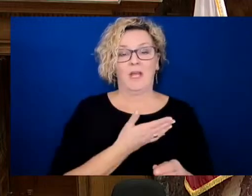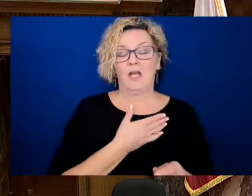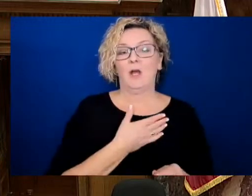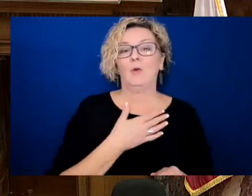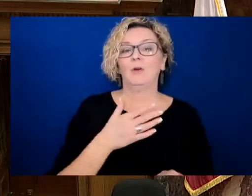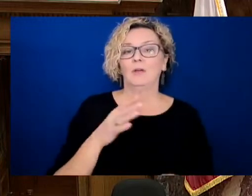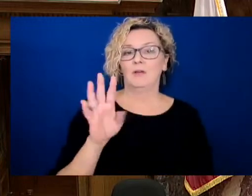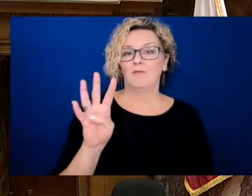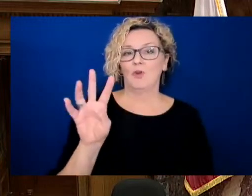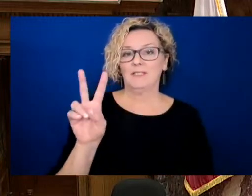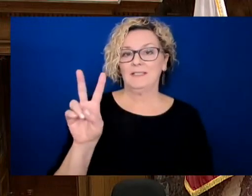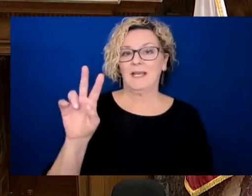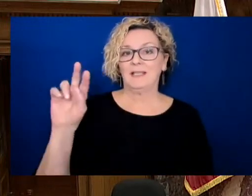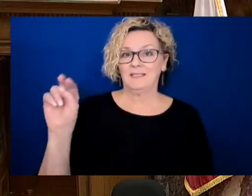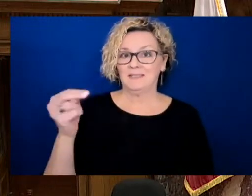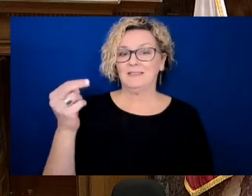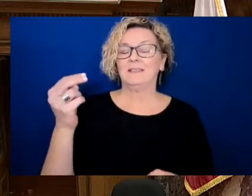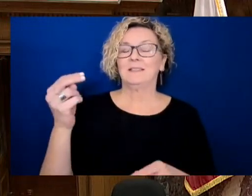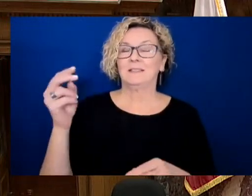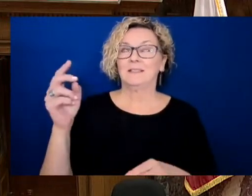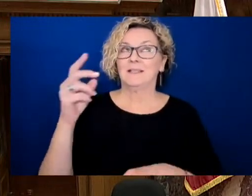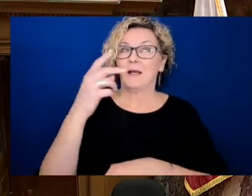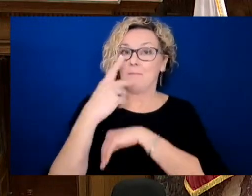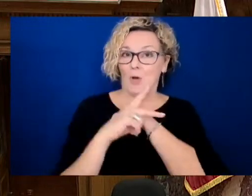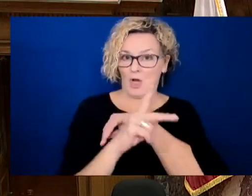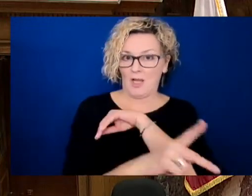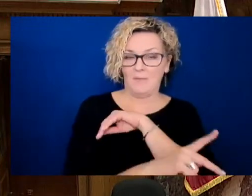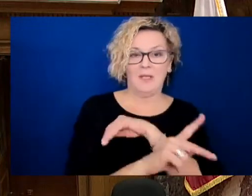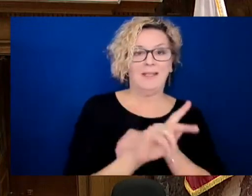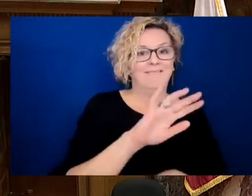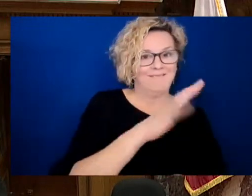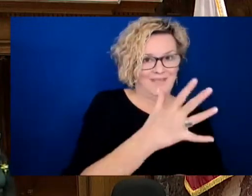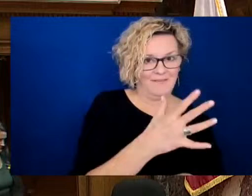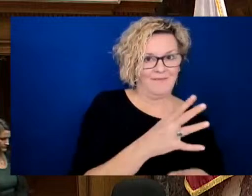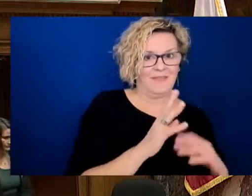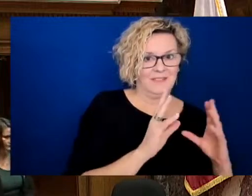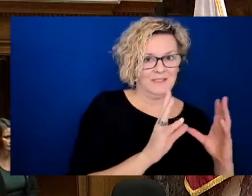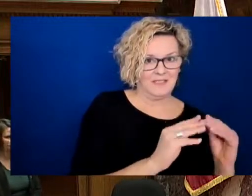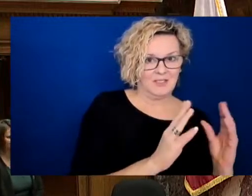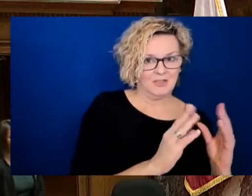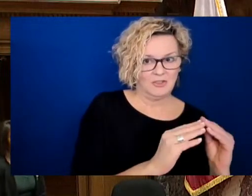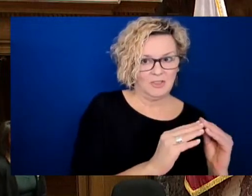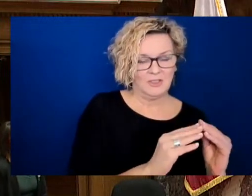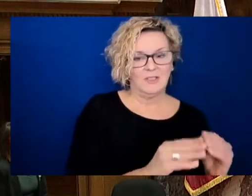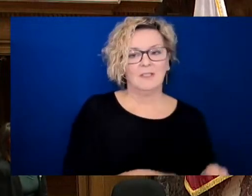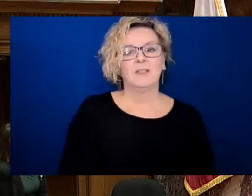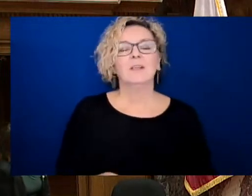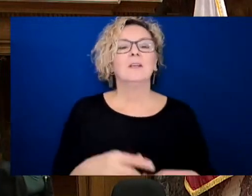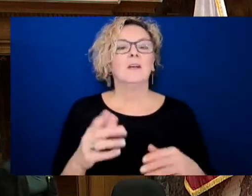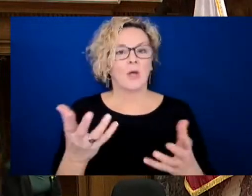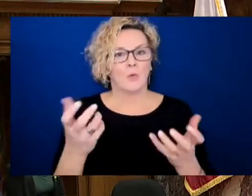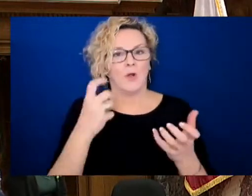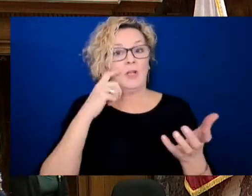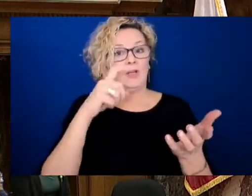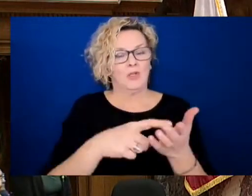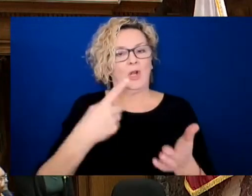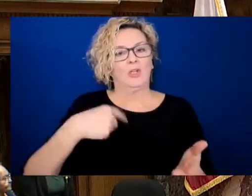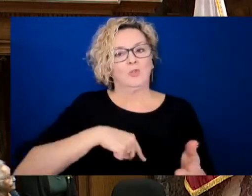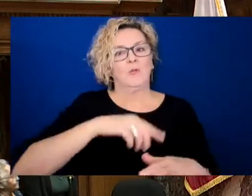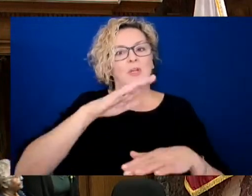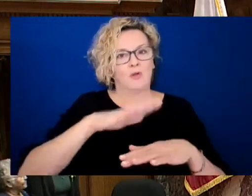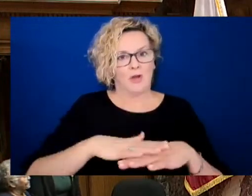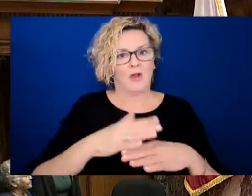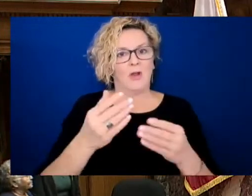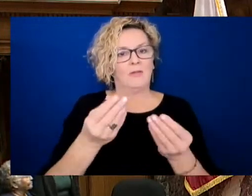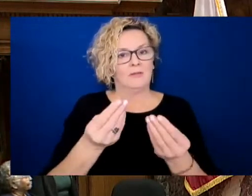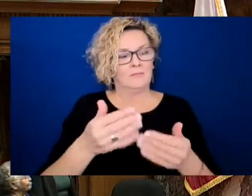I acknowledge that we are privileged to gather on the traditional territories of Lekwungen-speaking people, the Songhees and the